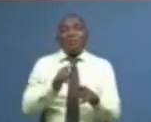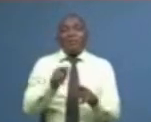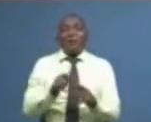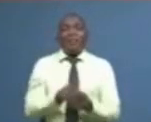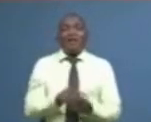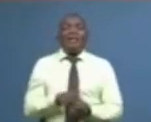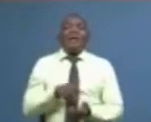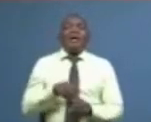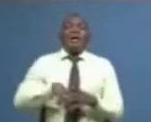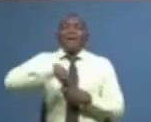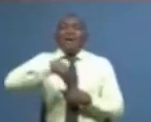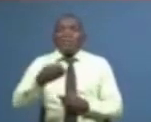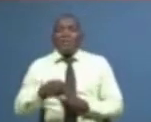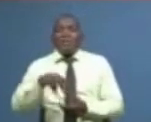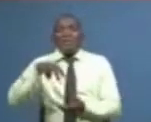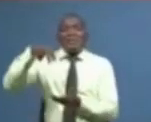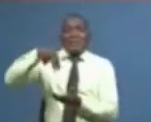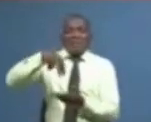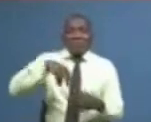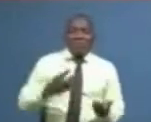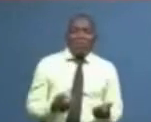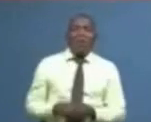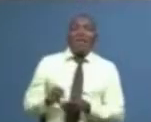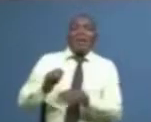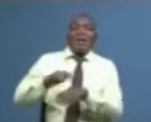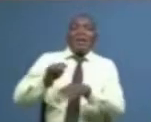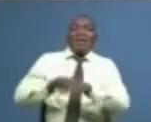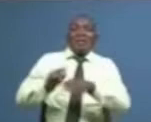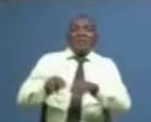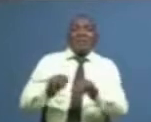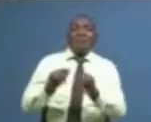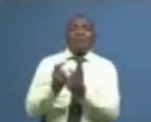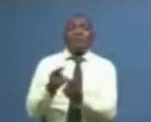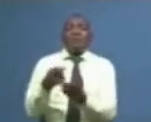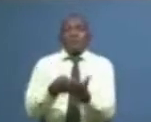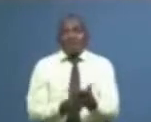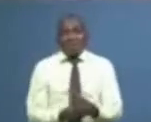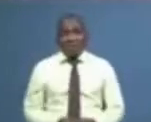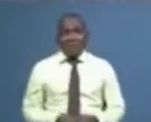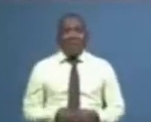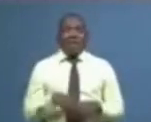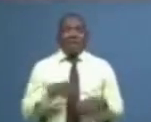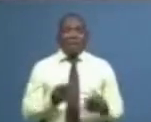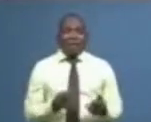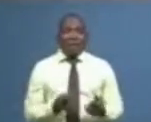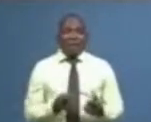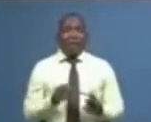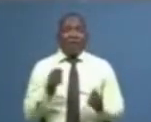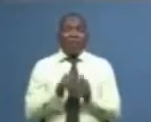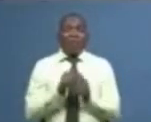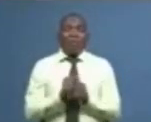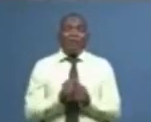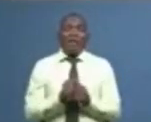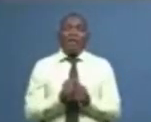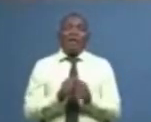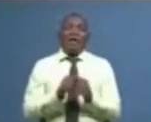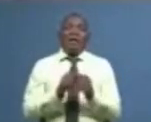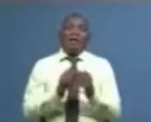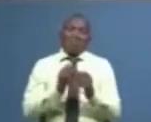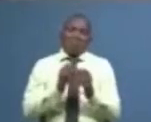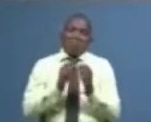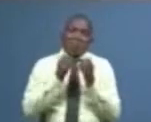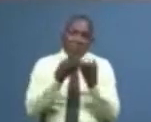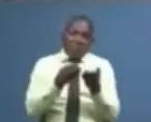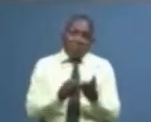sit outside the classroom for group discussions. Responding to a desperate call, the Tamale College